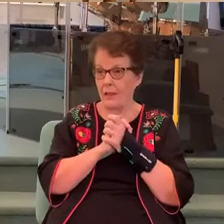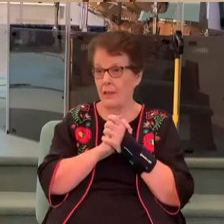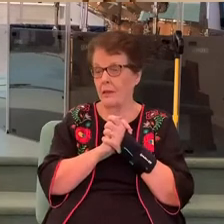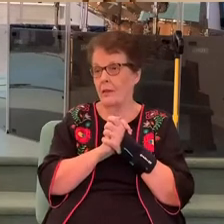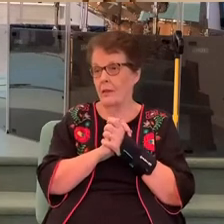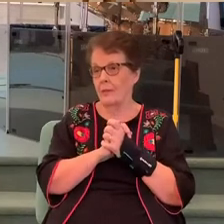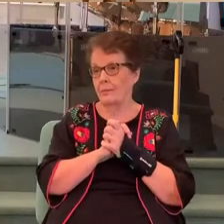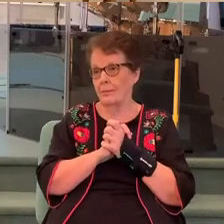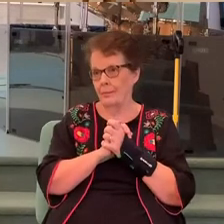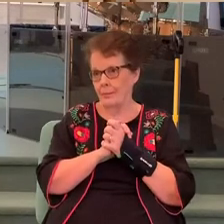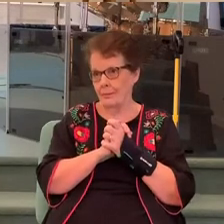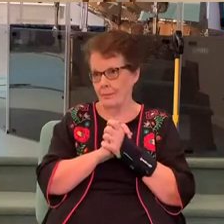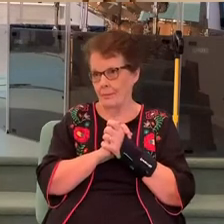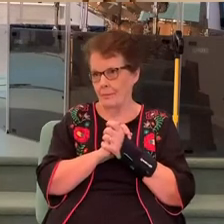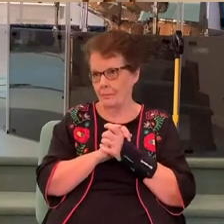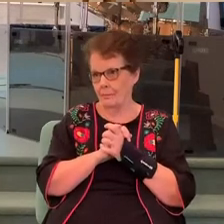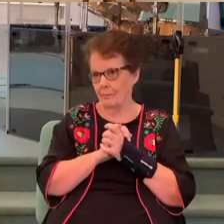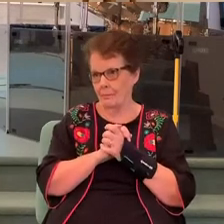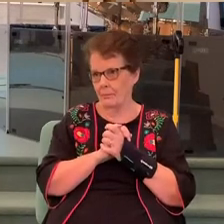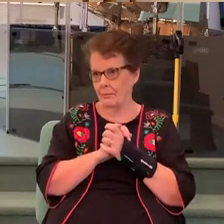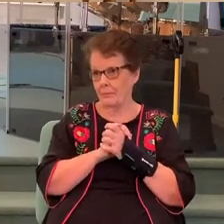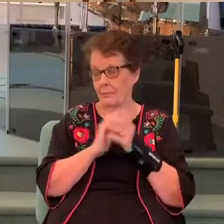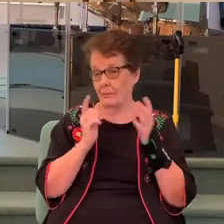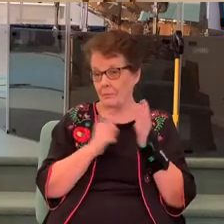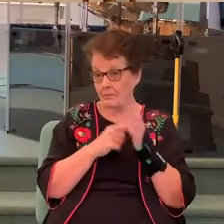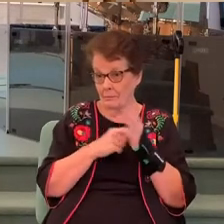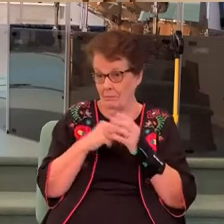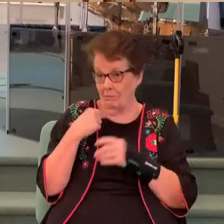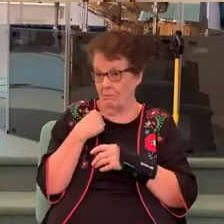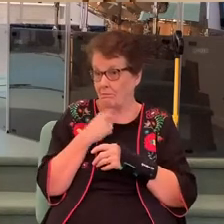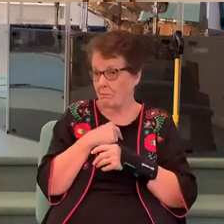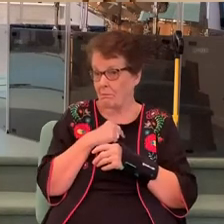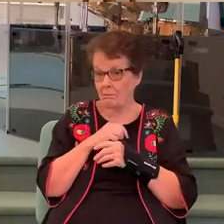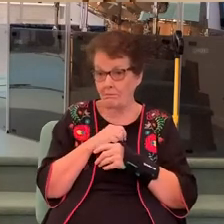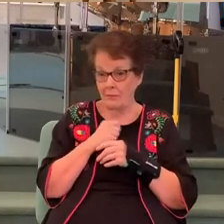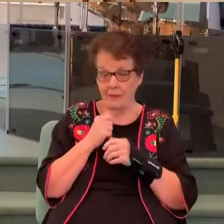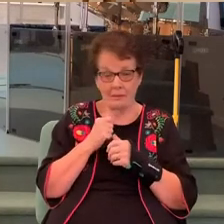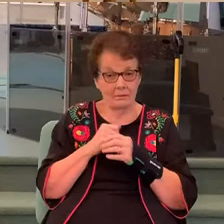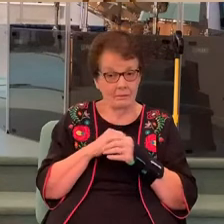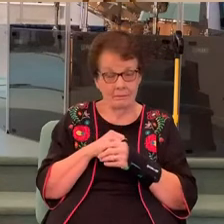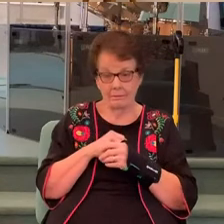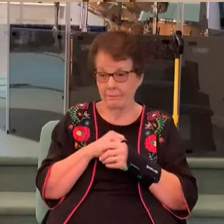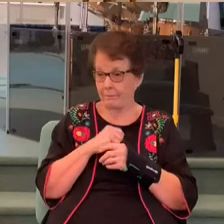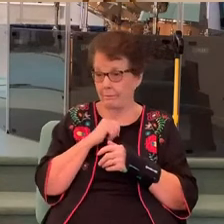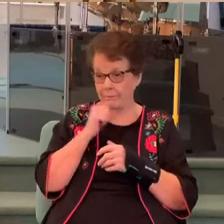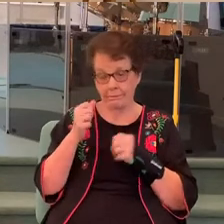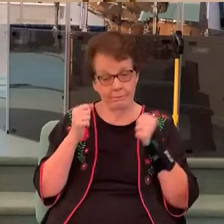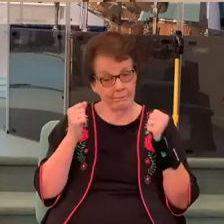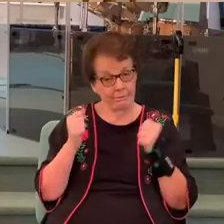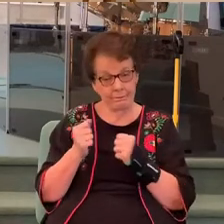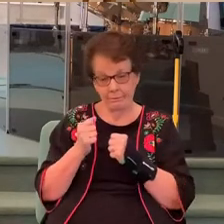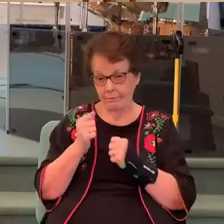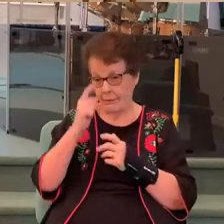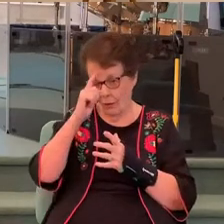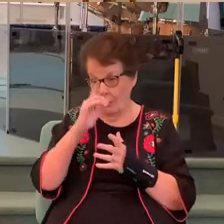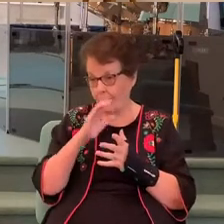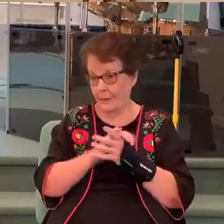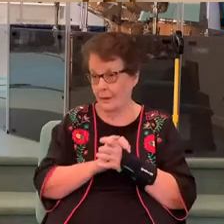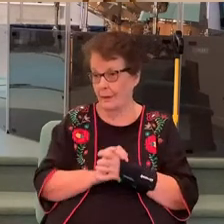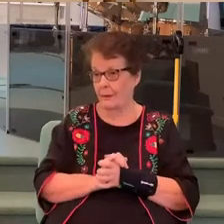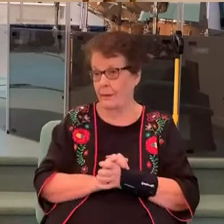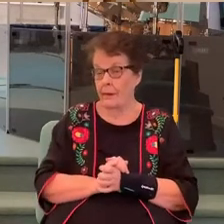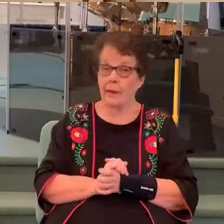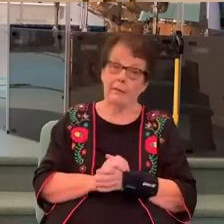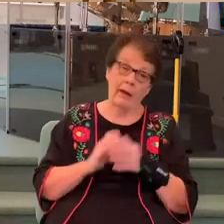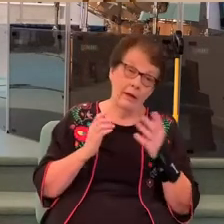And sometimes we are neither in our prayers. We're neither bold or believing. It's obligatory for us. Well, I guess this is something